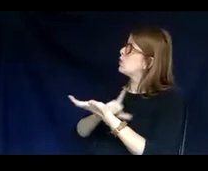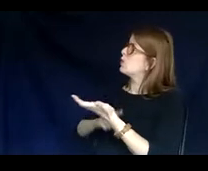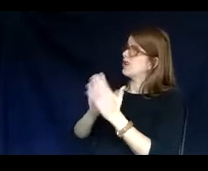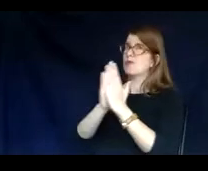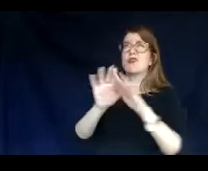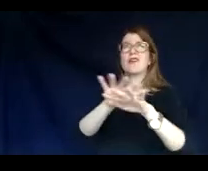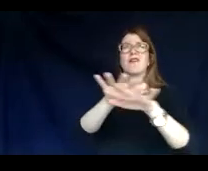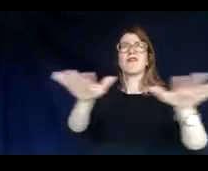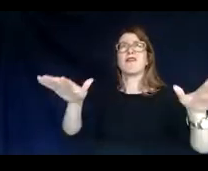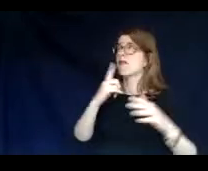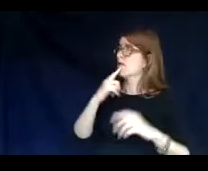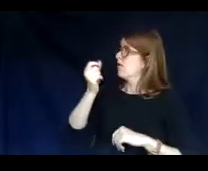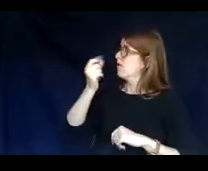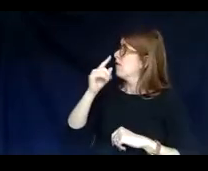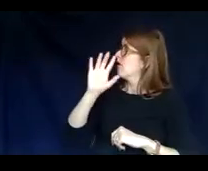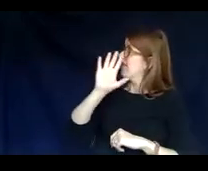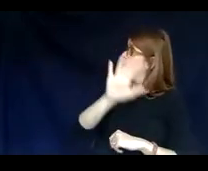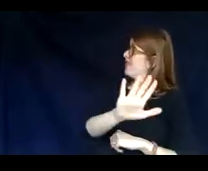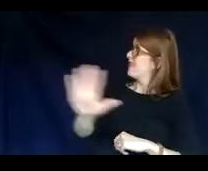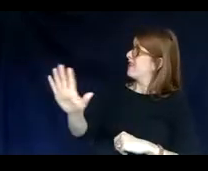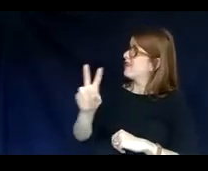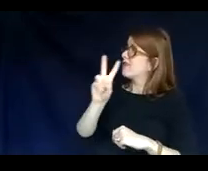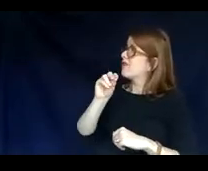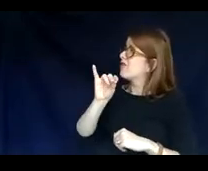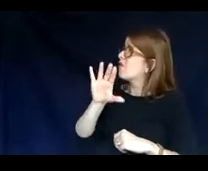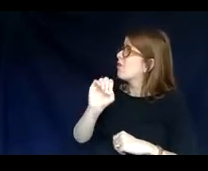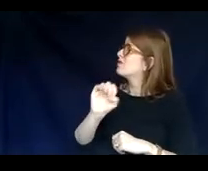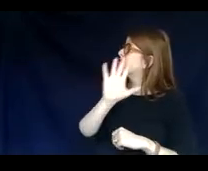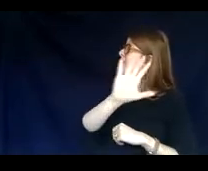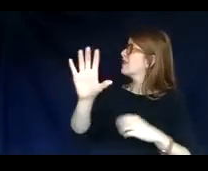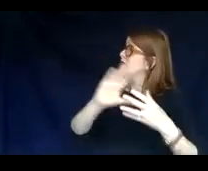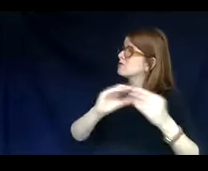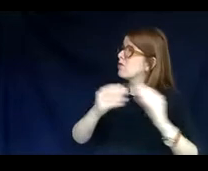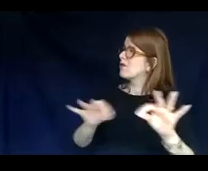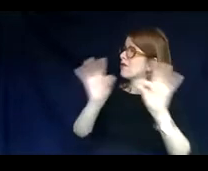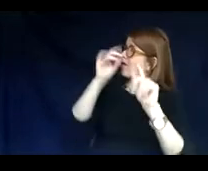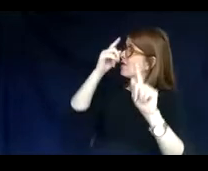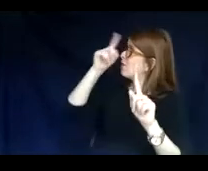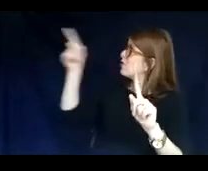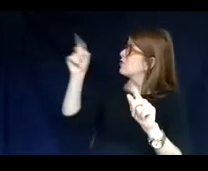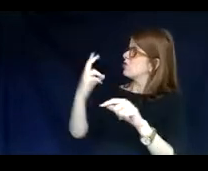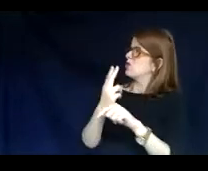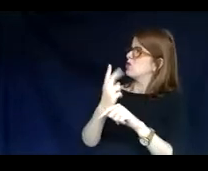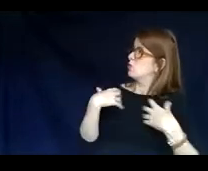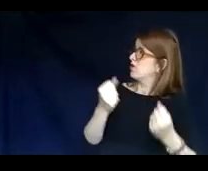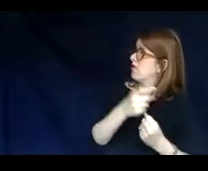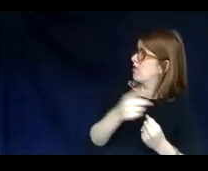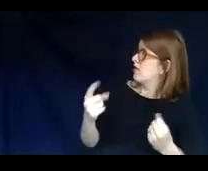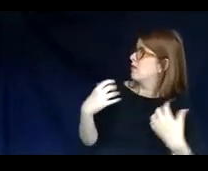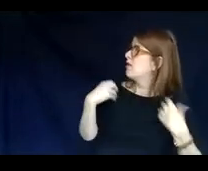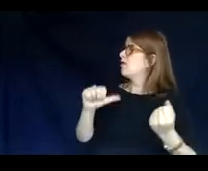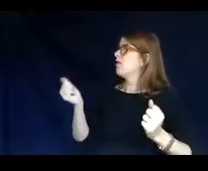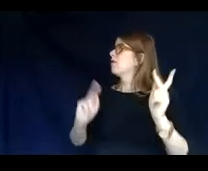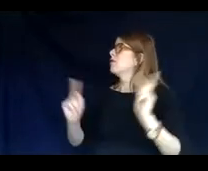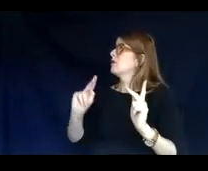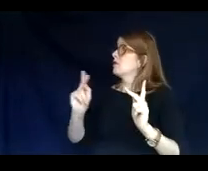that their voices, their stories matter to you, and you can use it not only to heal them, but to heal others.